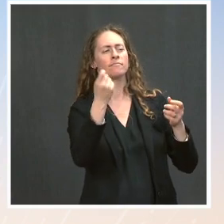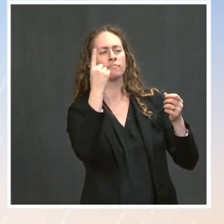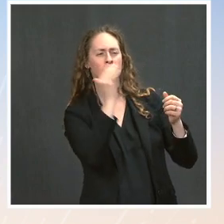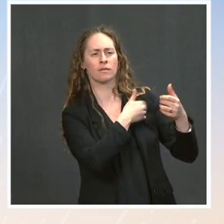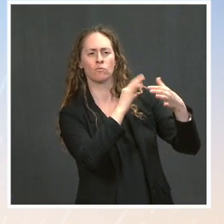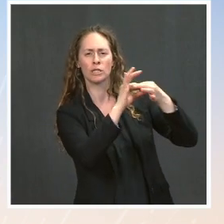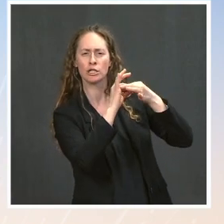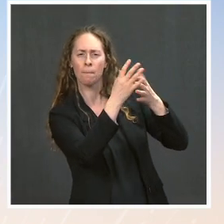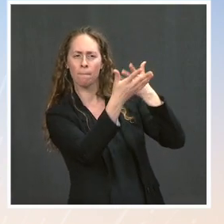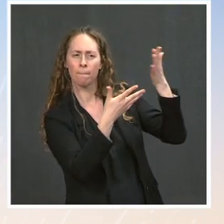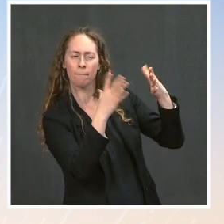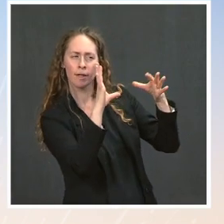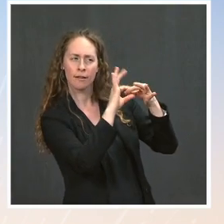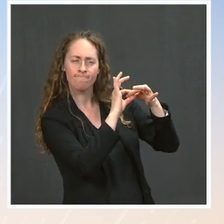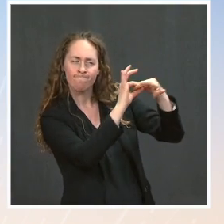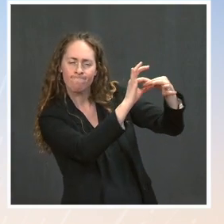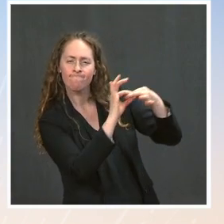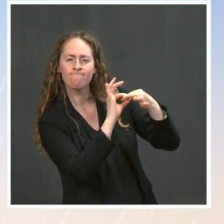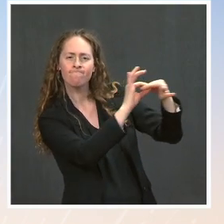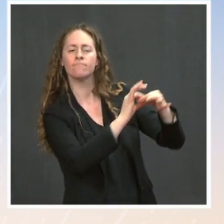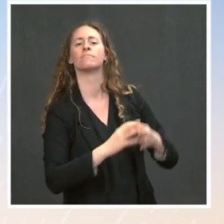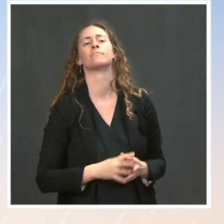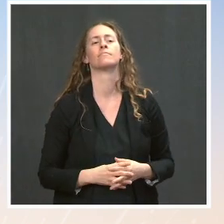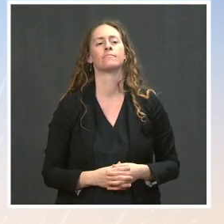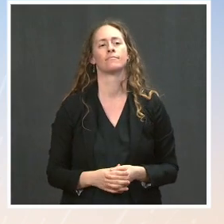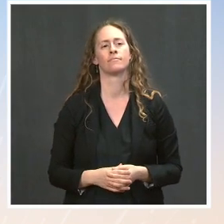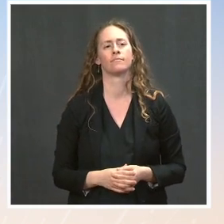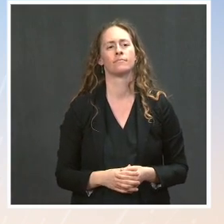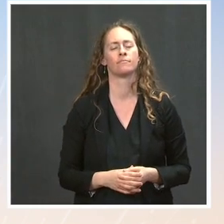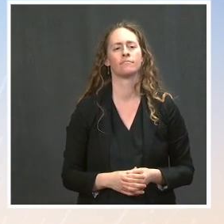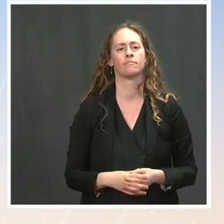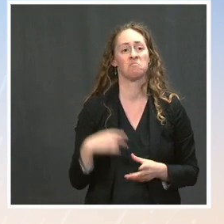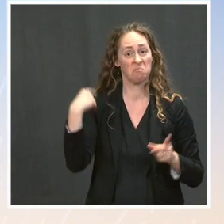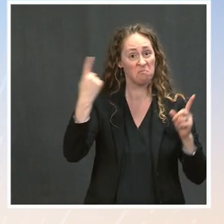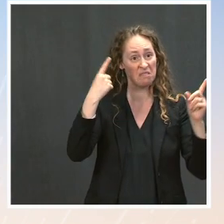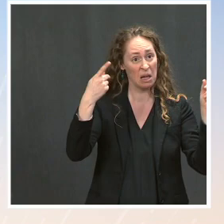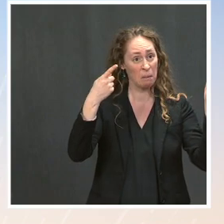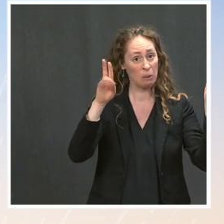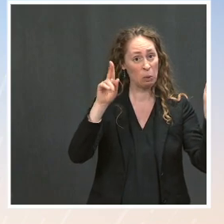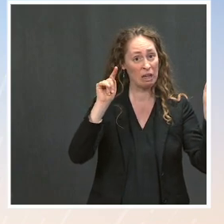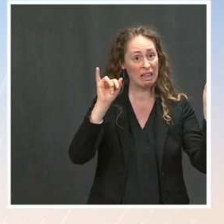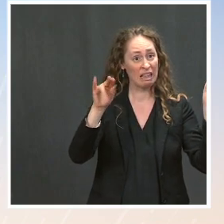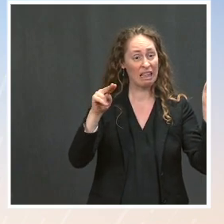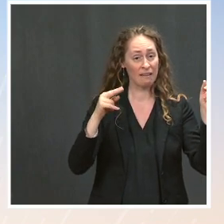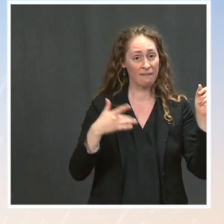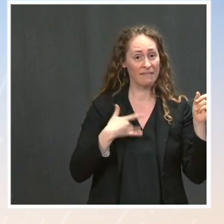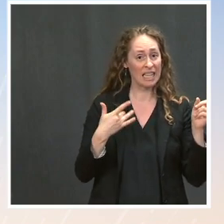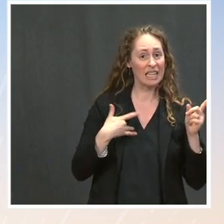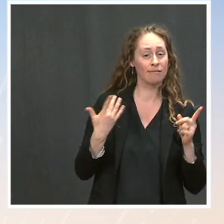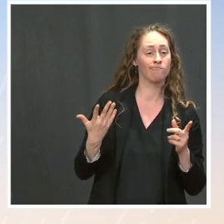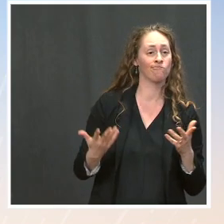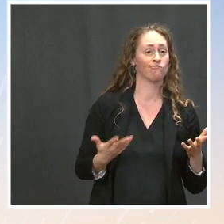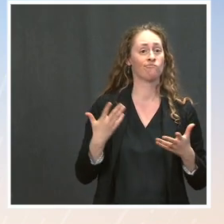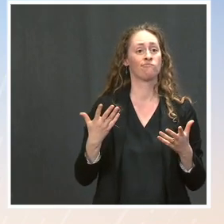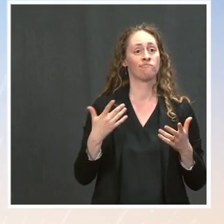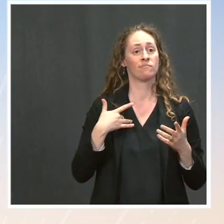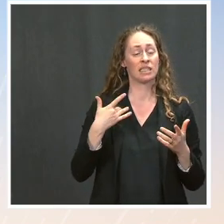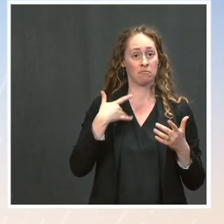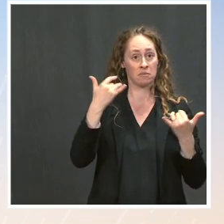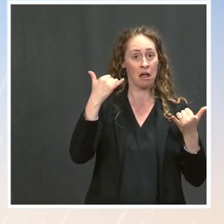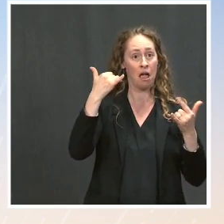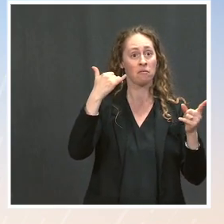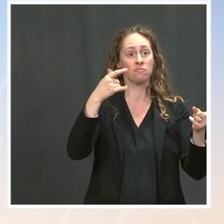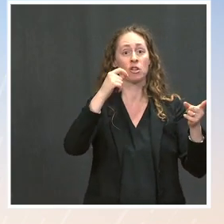Putin's move to pull back from the Ukraine border as his indication that he also wanted to de-escalate? As I've said before,